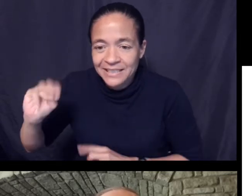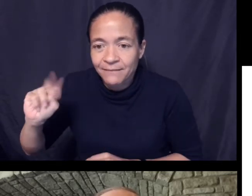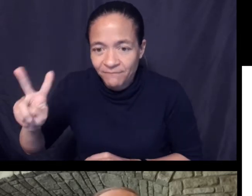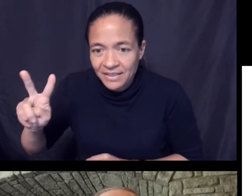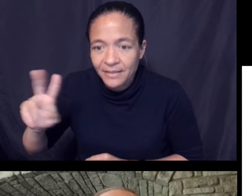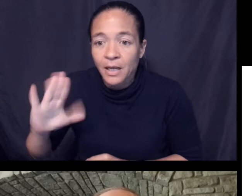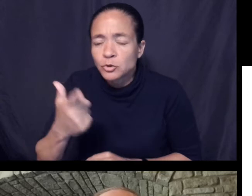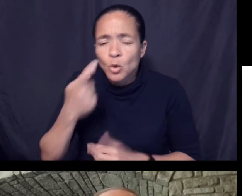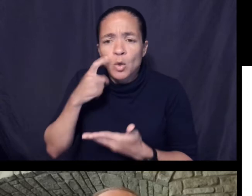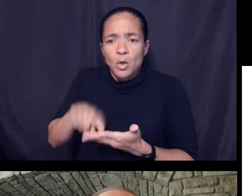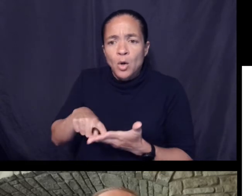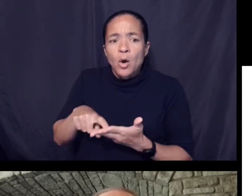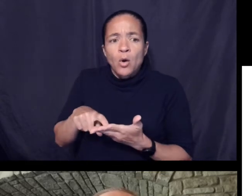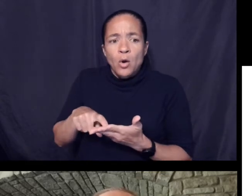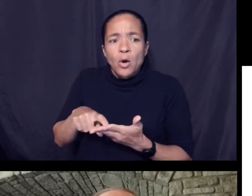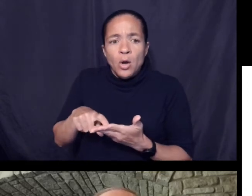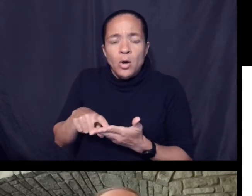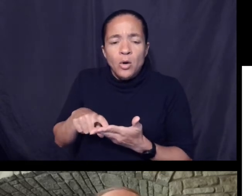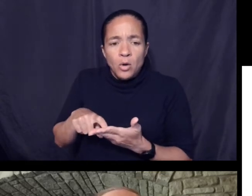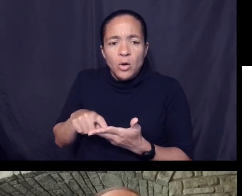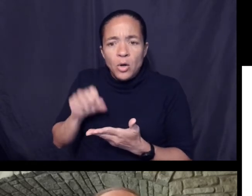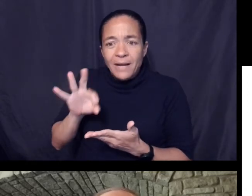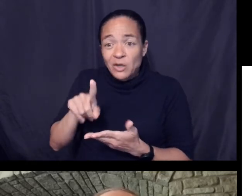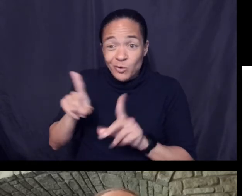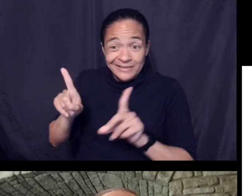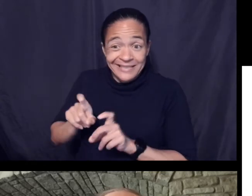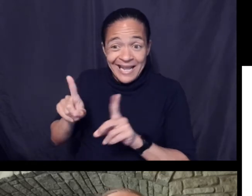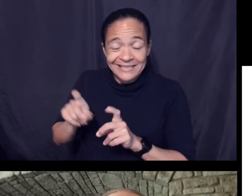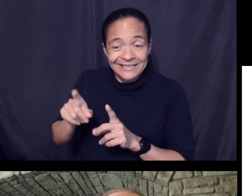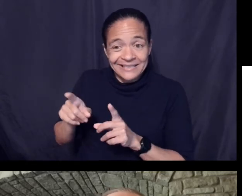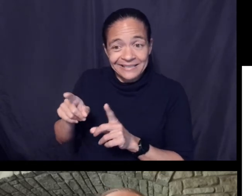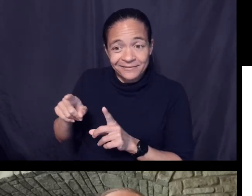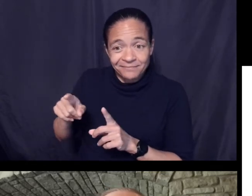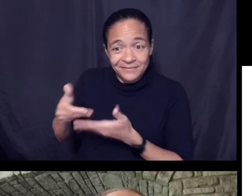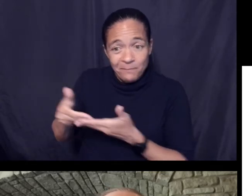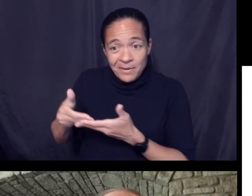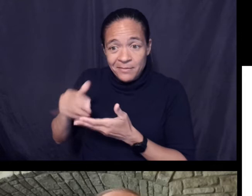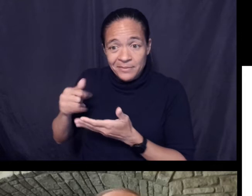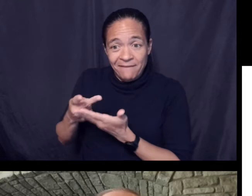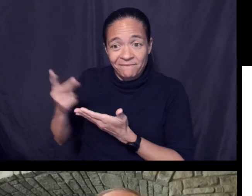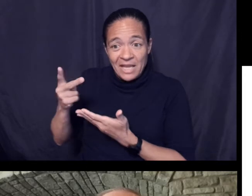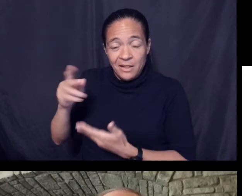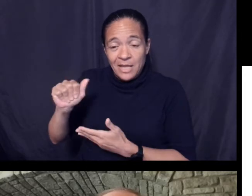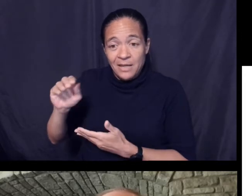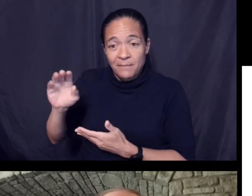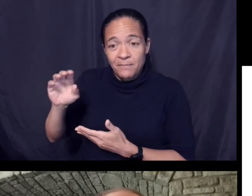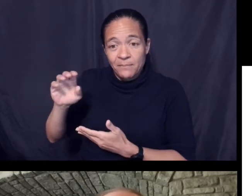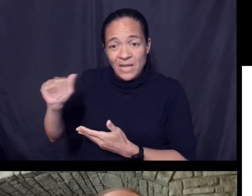to have CMV. So you can see that even if you test those that fail, it may only pick